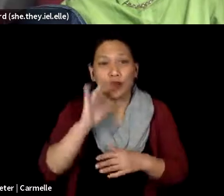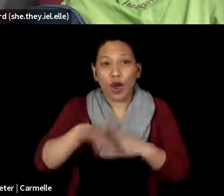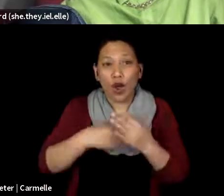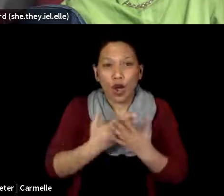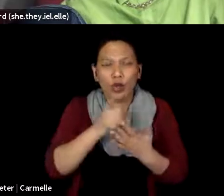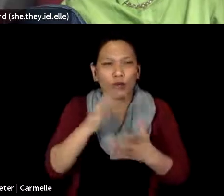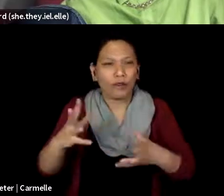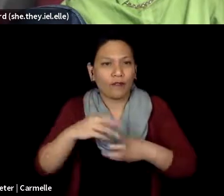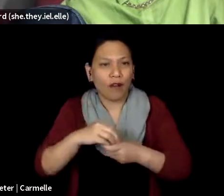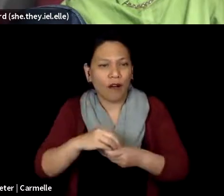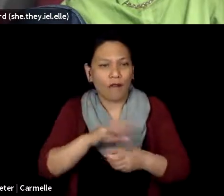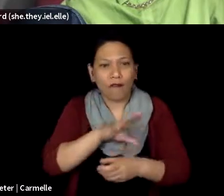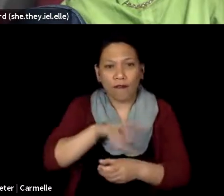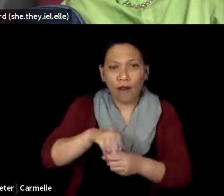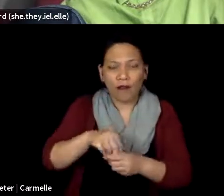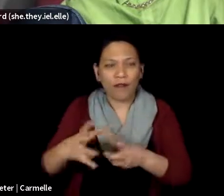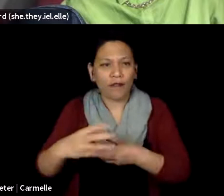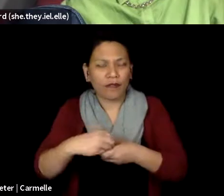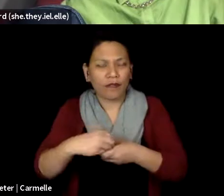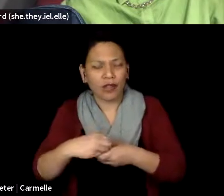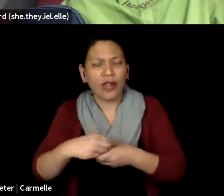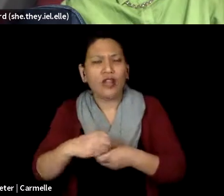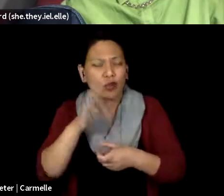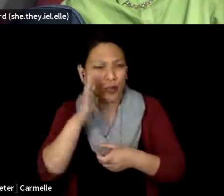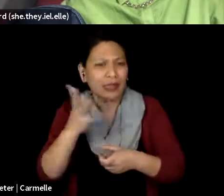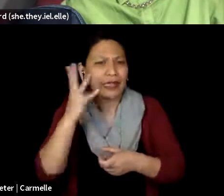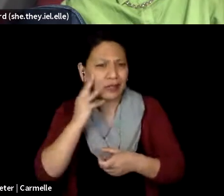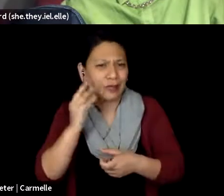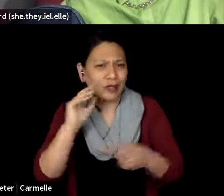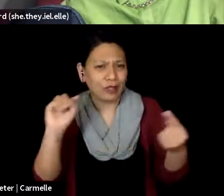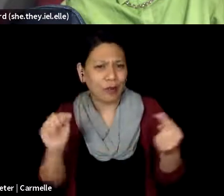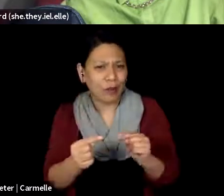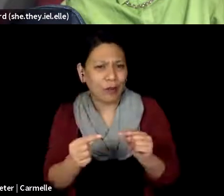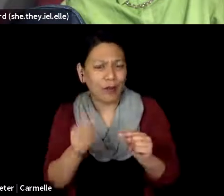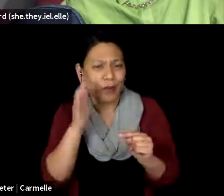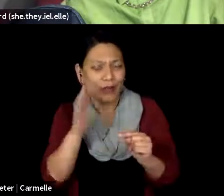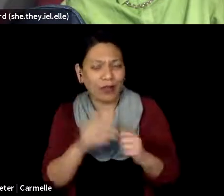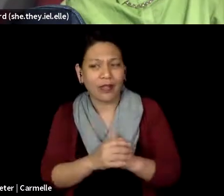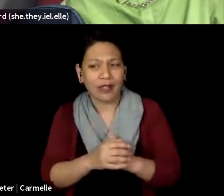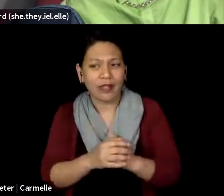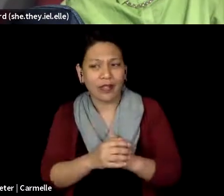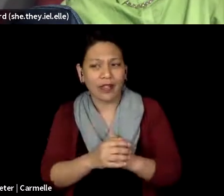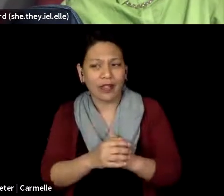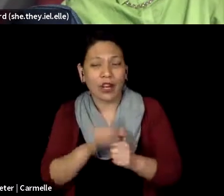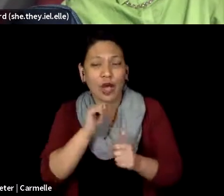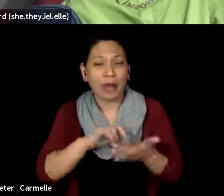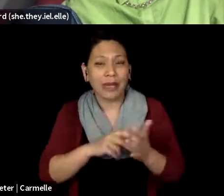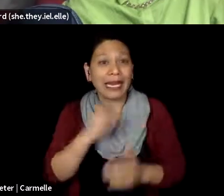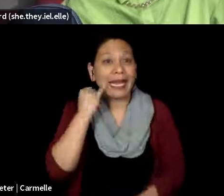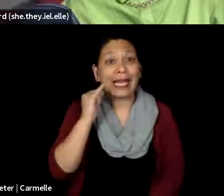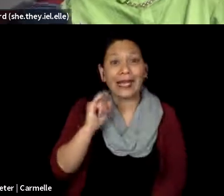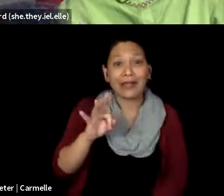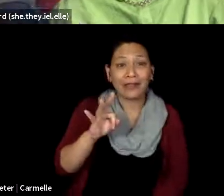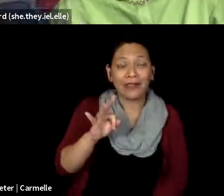that harm will happen. It's not usually a matter of if, it's usually a matter of